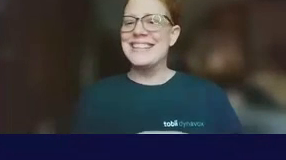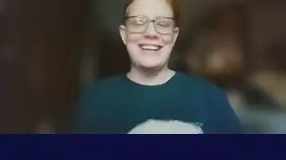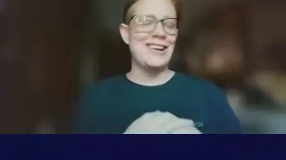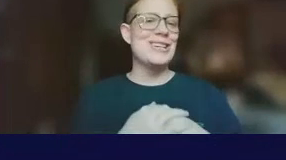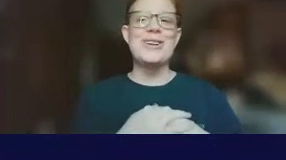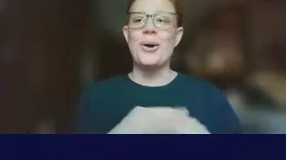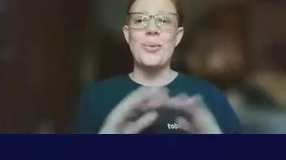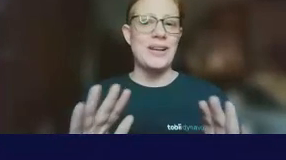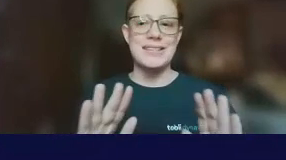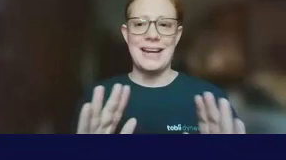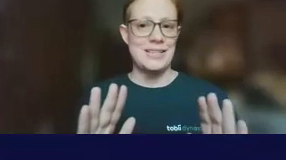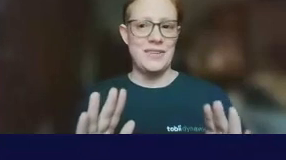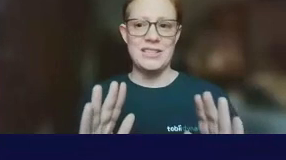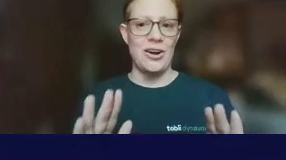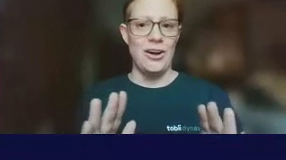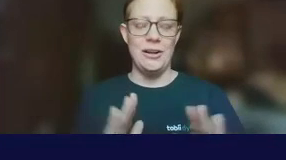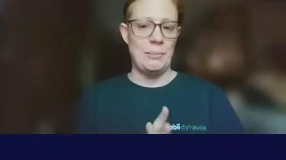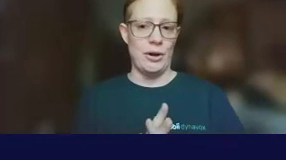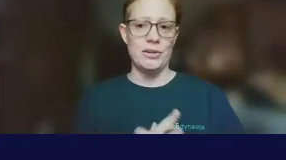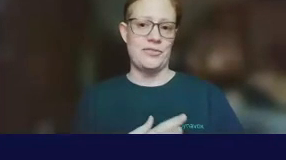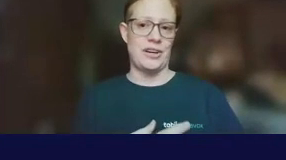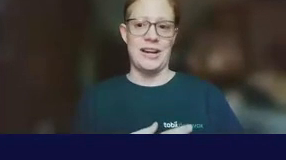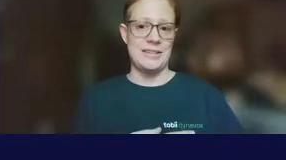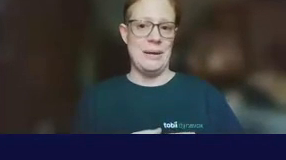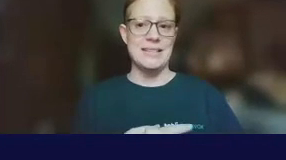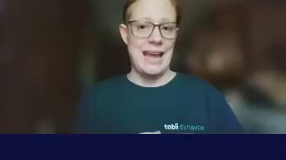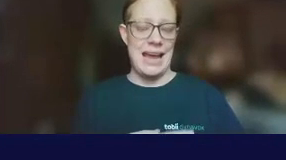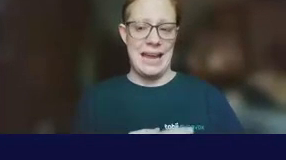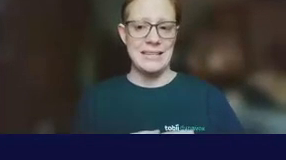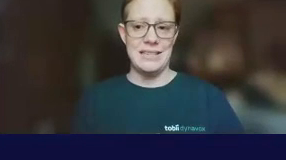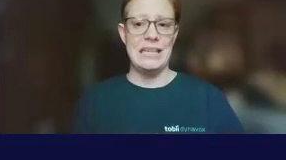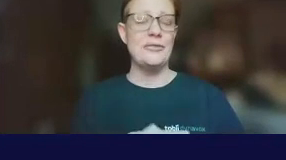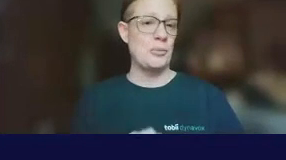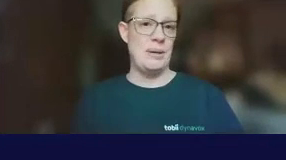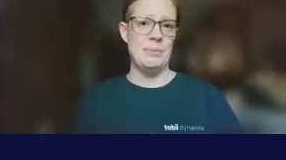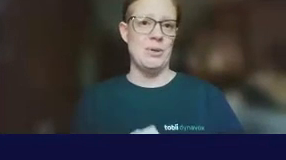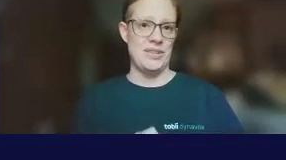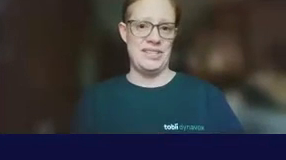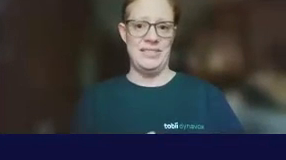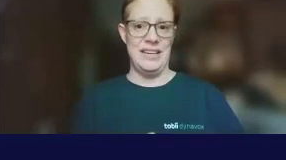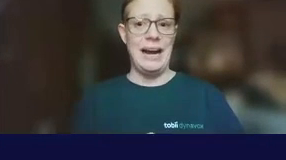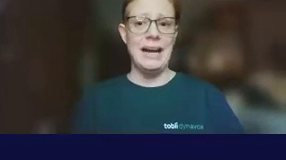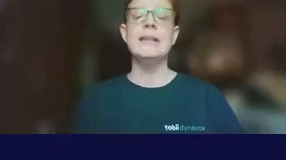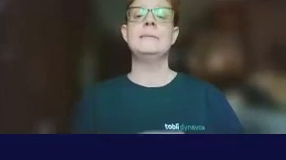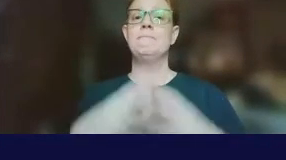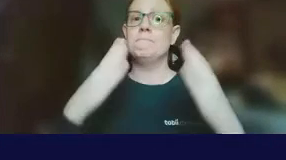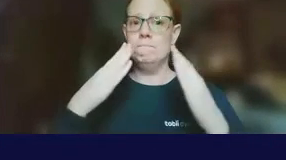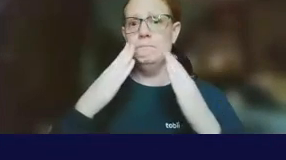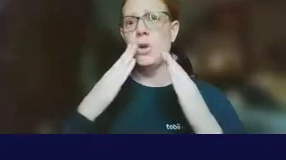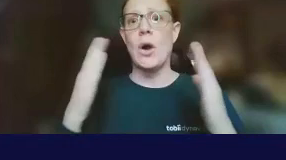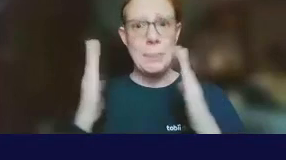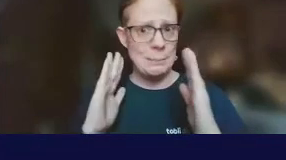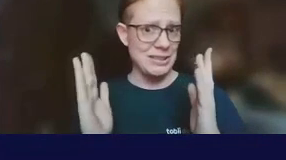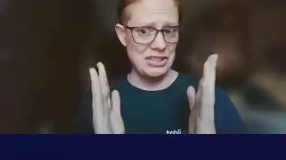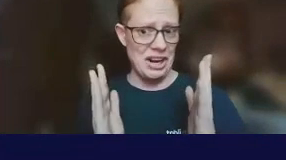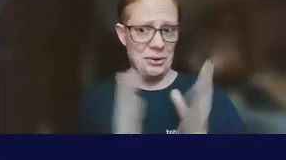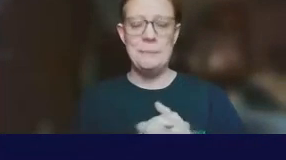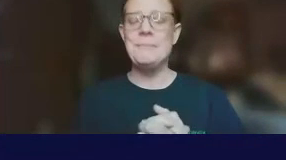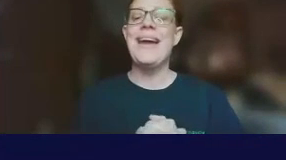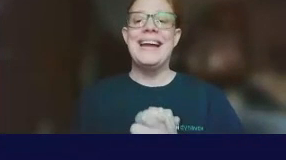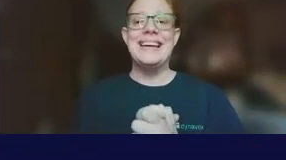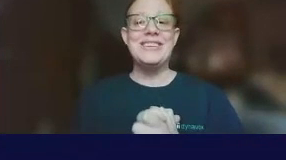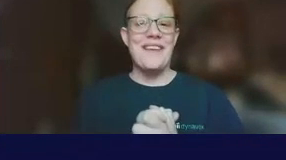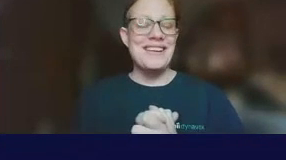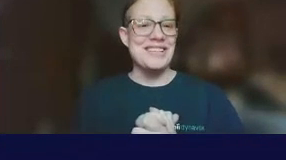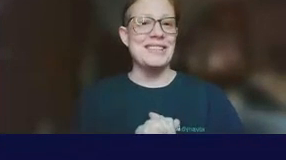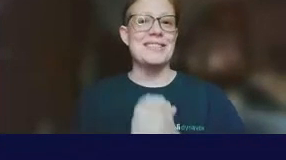is that there is no one-size-fits-all approach for customizing AAC for people with CVI or people in general.